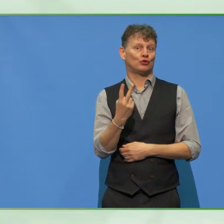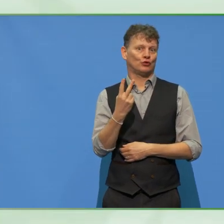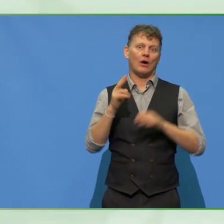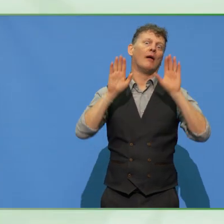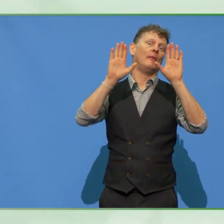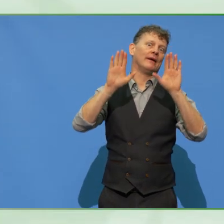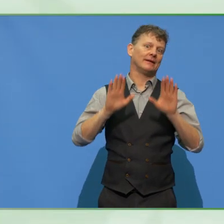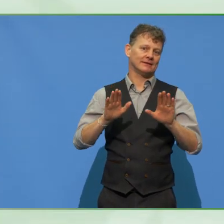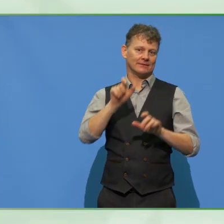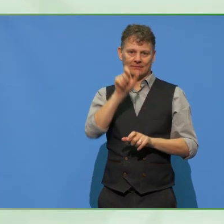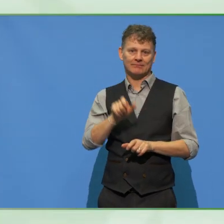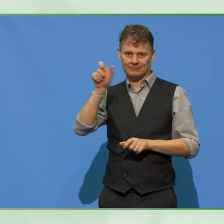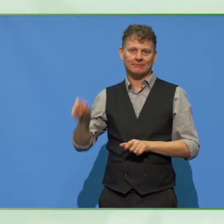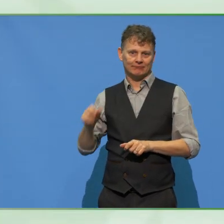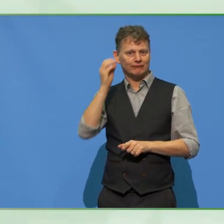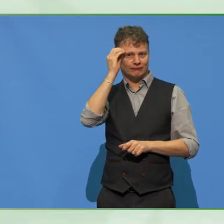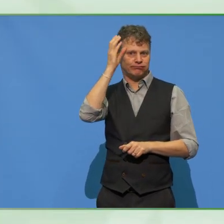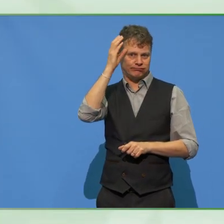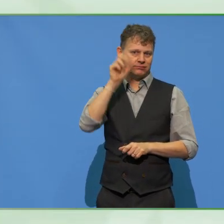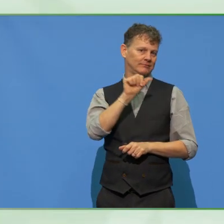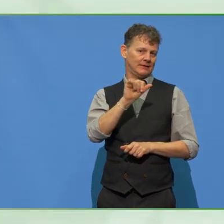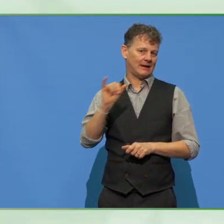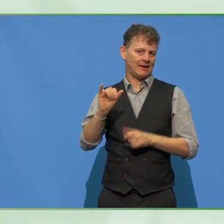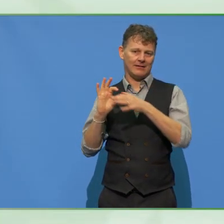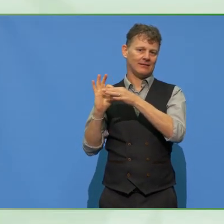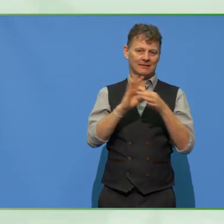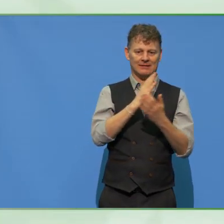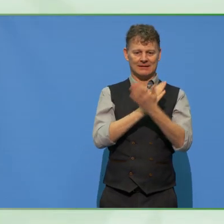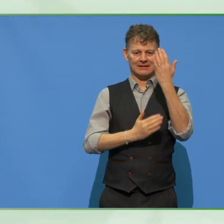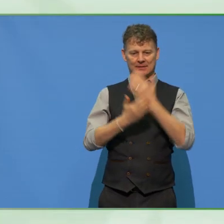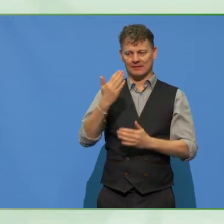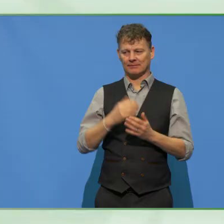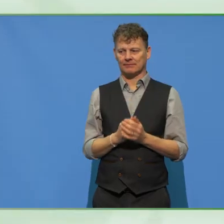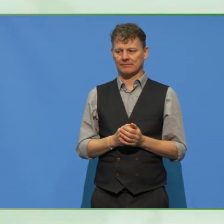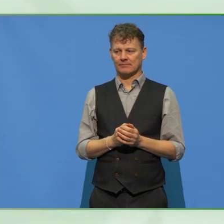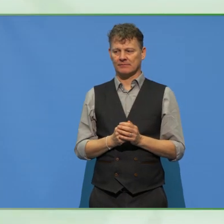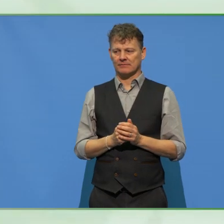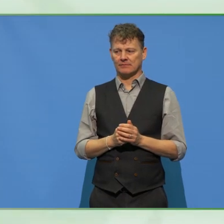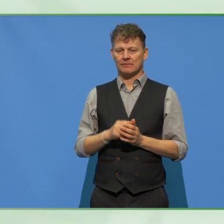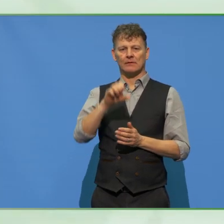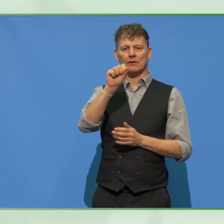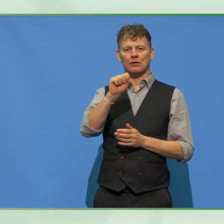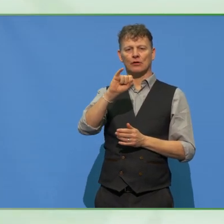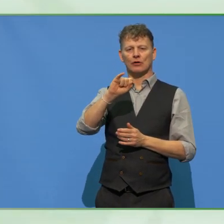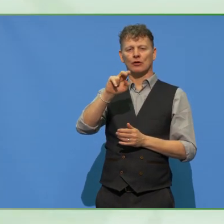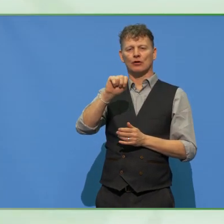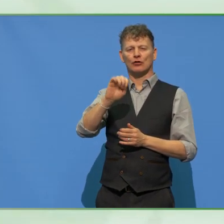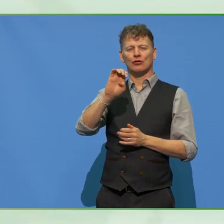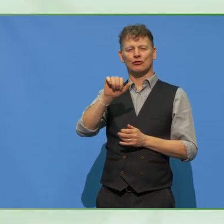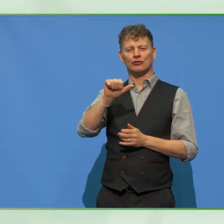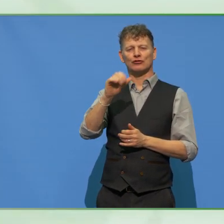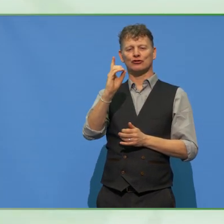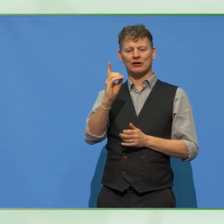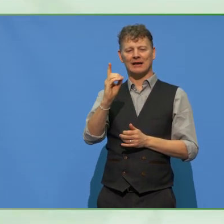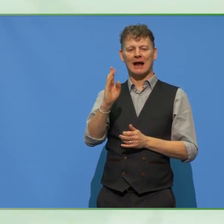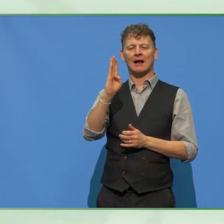amazing persons in this room, Sinead Burke, whom we had the opportunity to hear the first day. Can